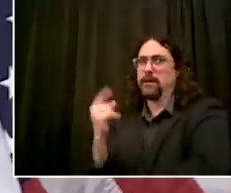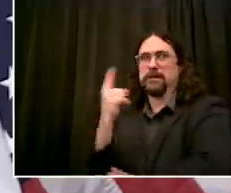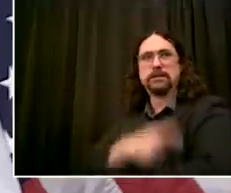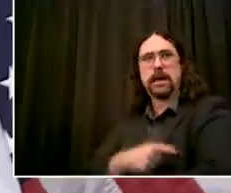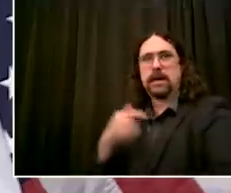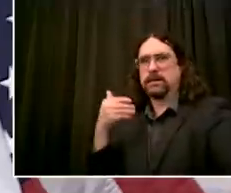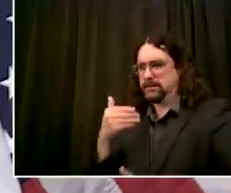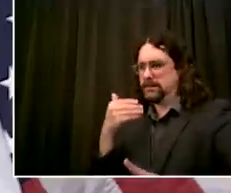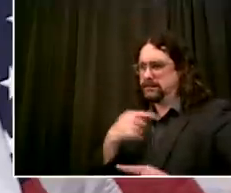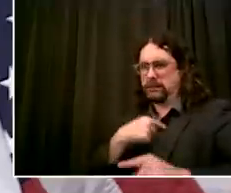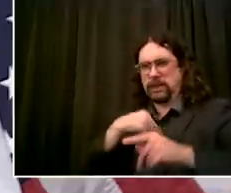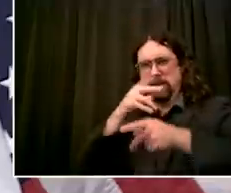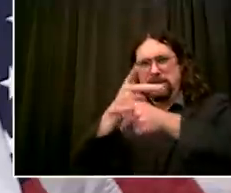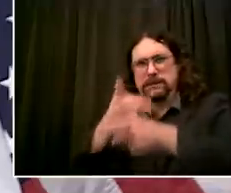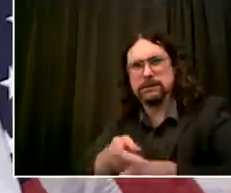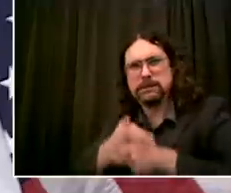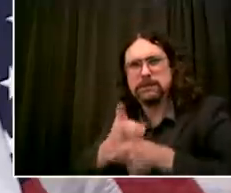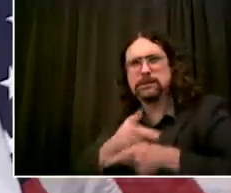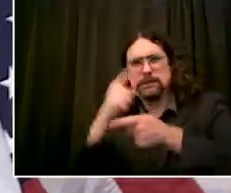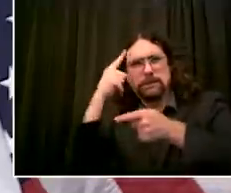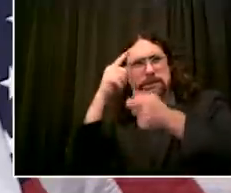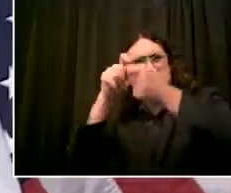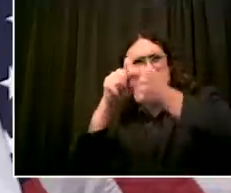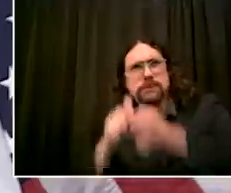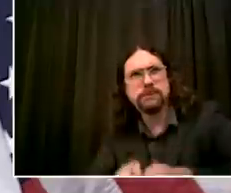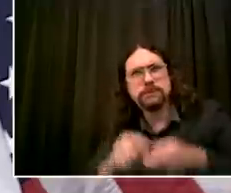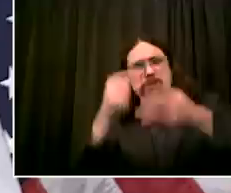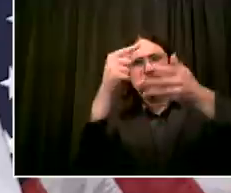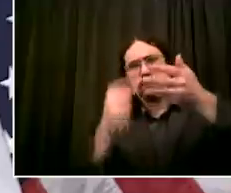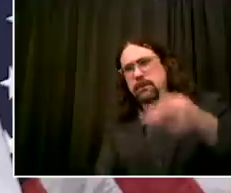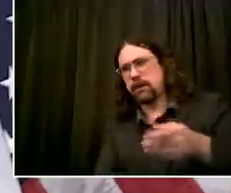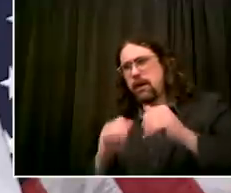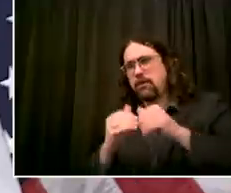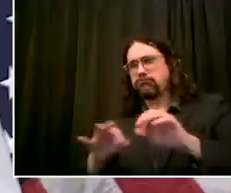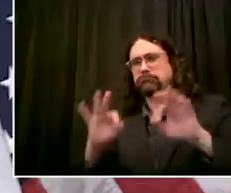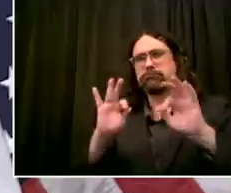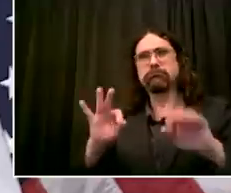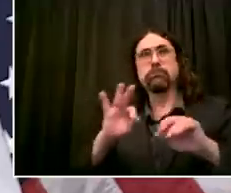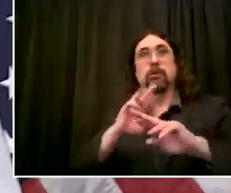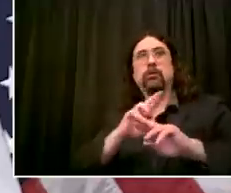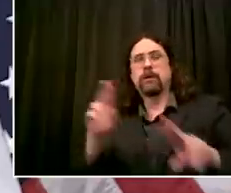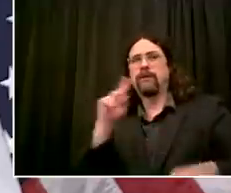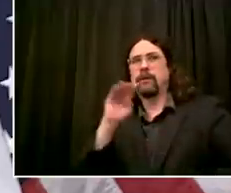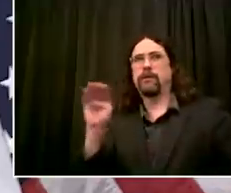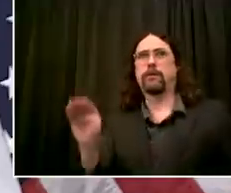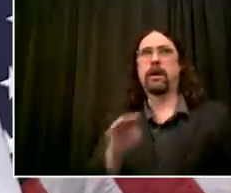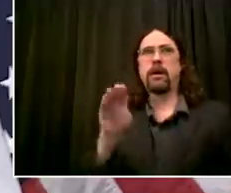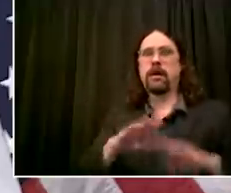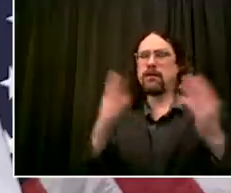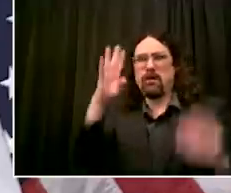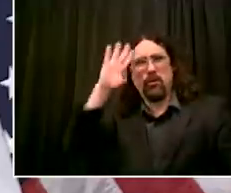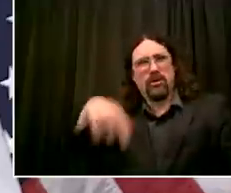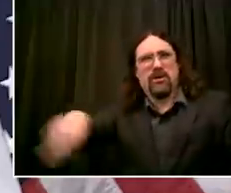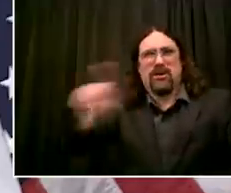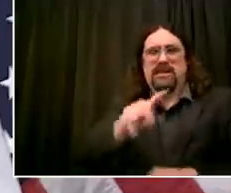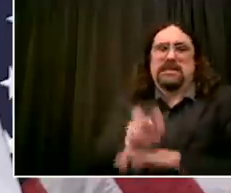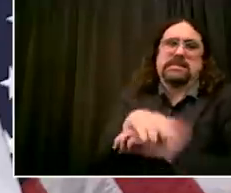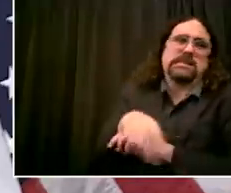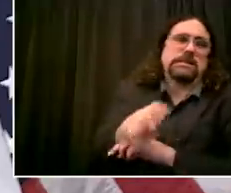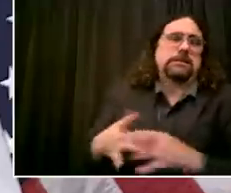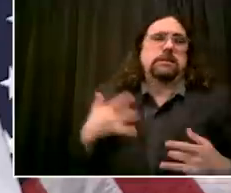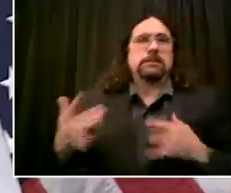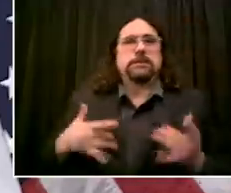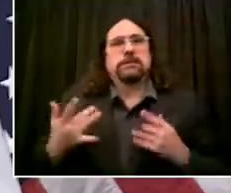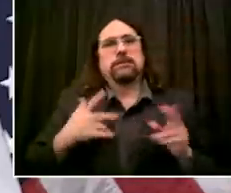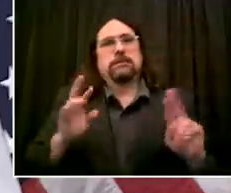take phase one of the restart. We've got to understand, all of us, as important as the issues that are being addressed in the last few days